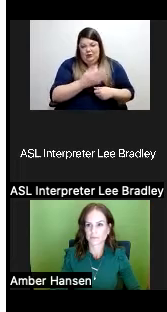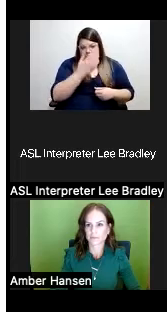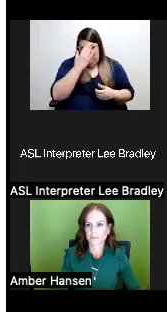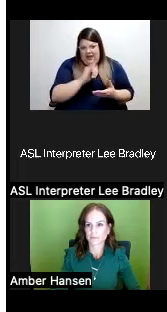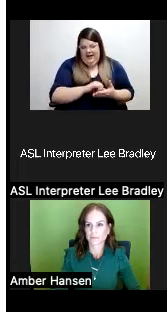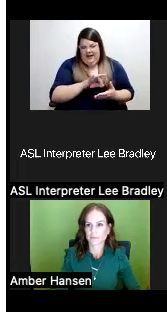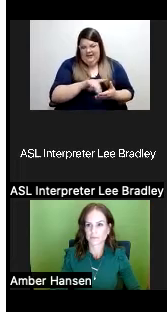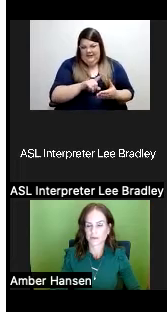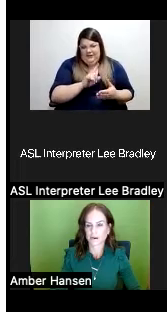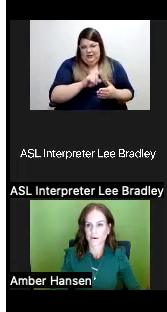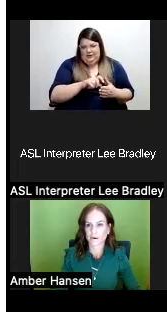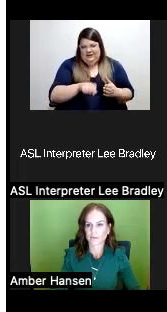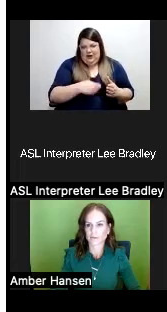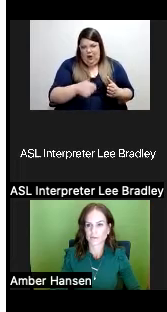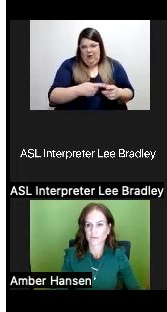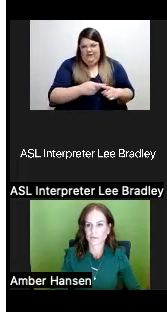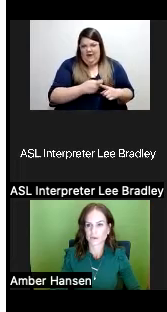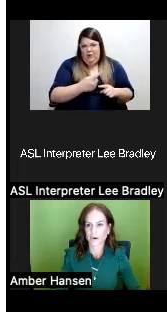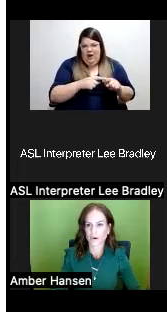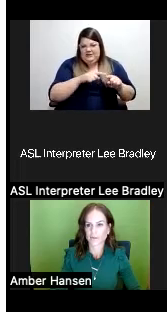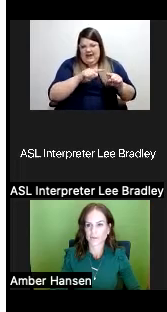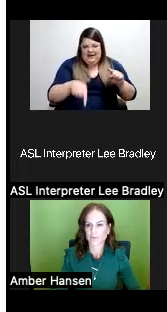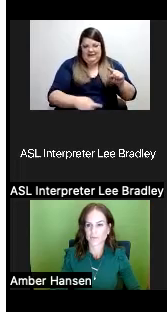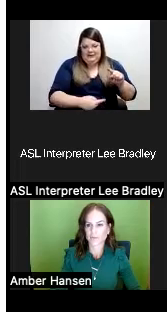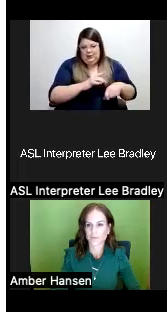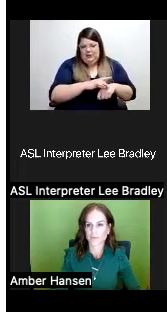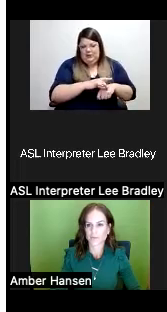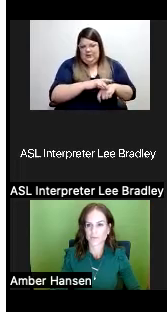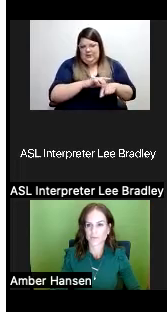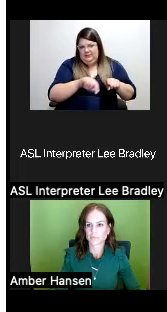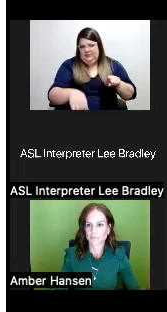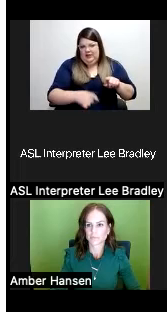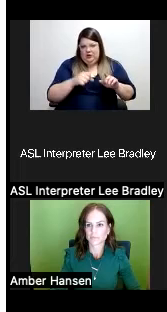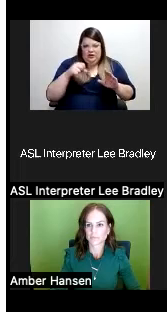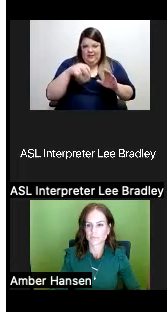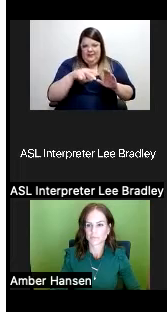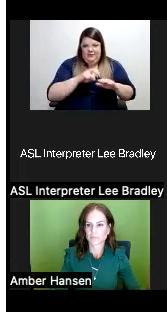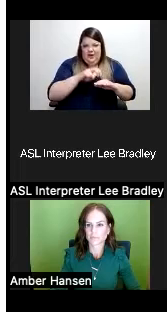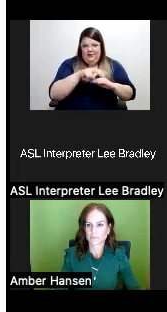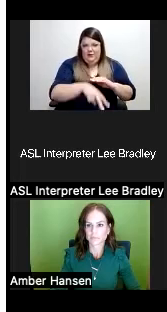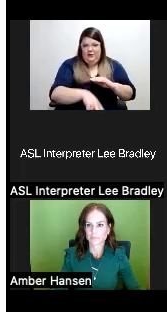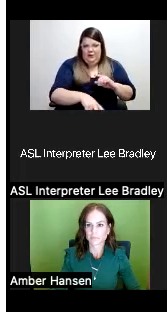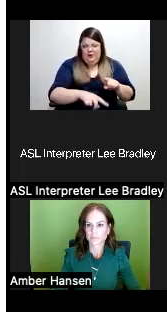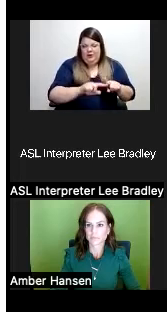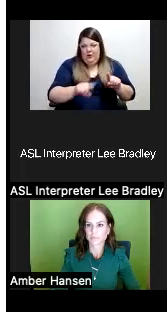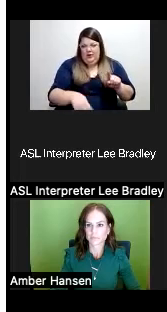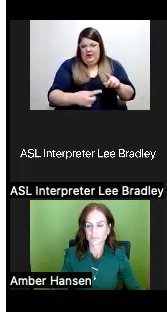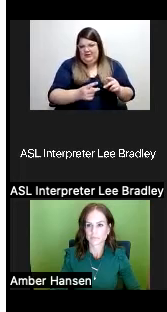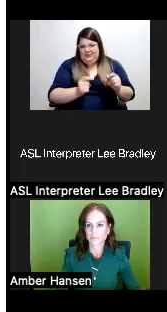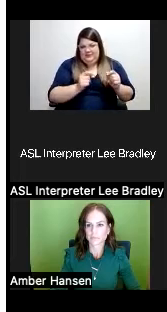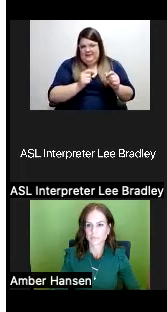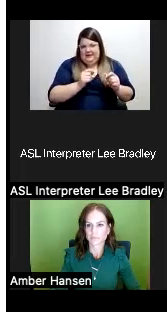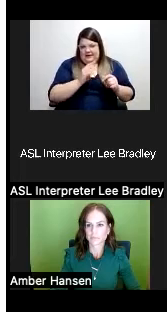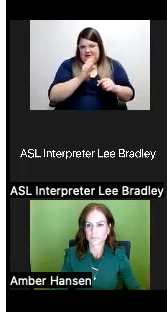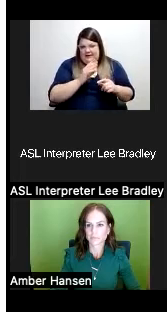if you dug a hole from one side of the earth to the other and you jumped through it, you would go to the other side immediately? It would